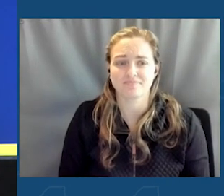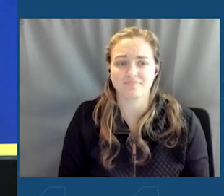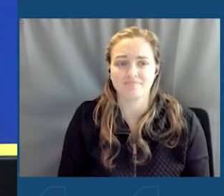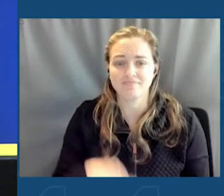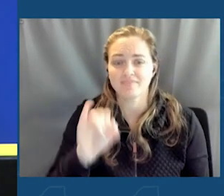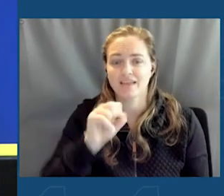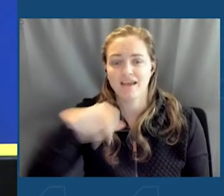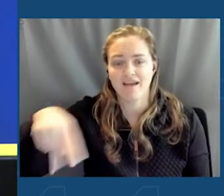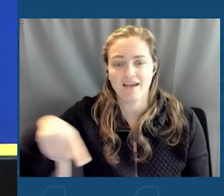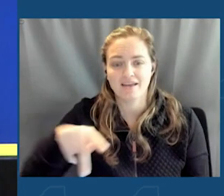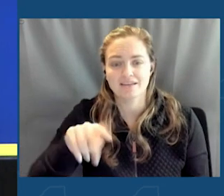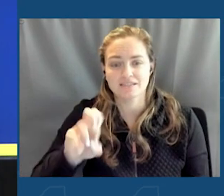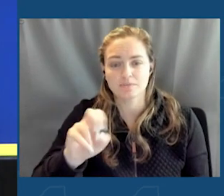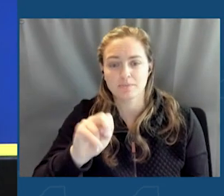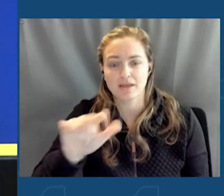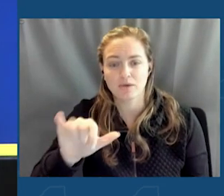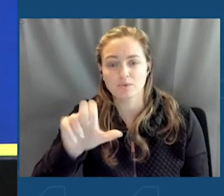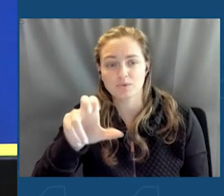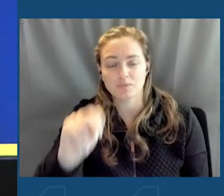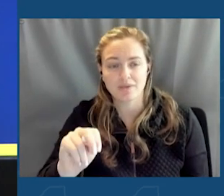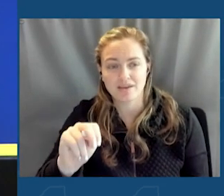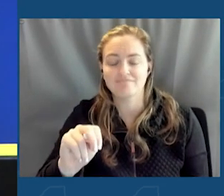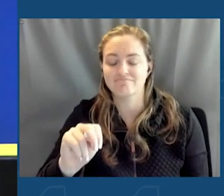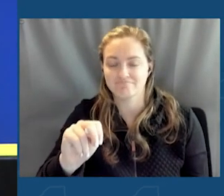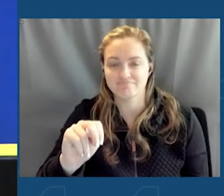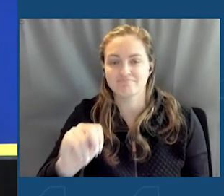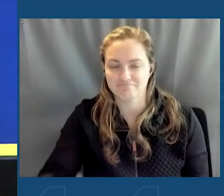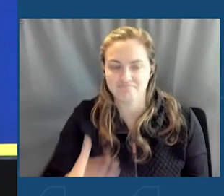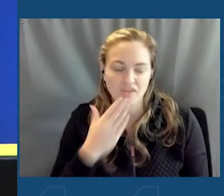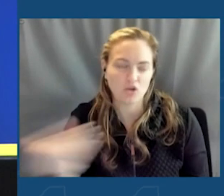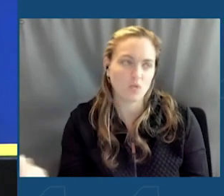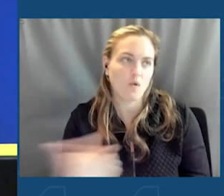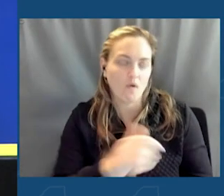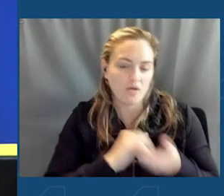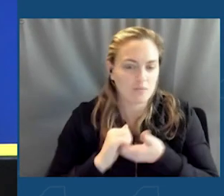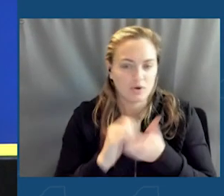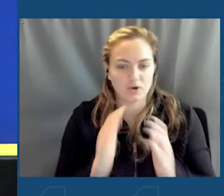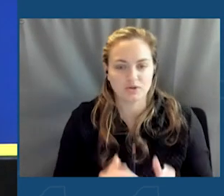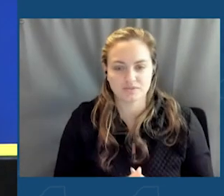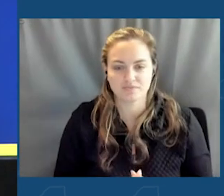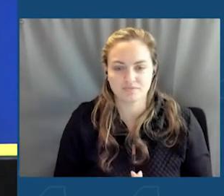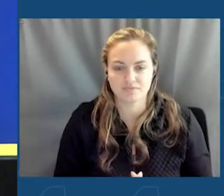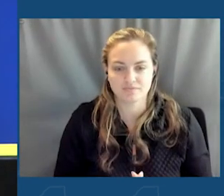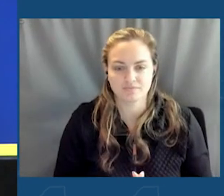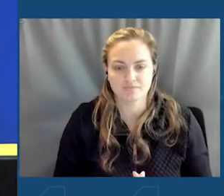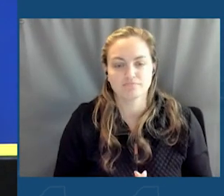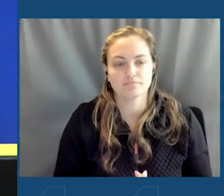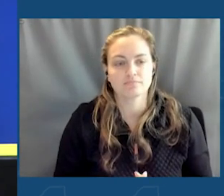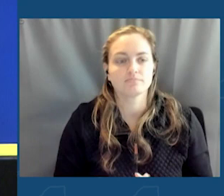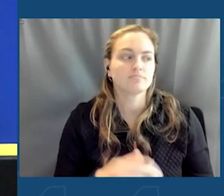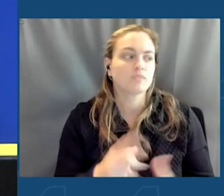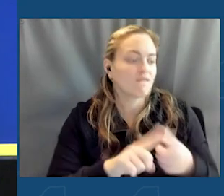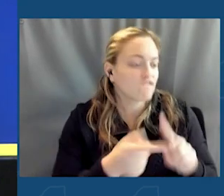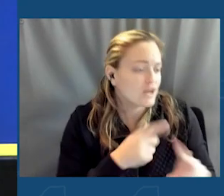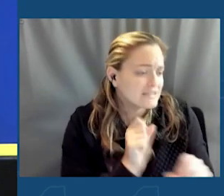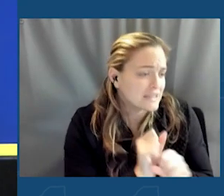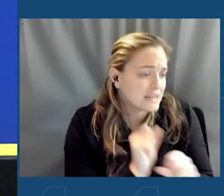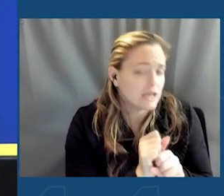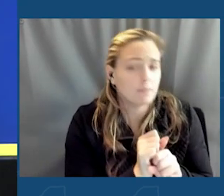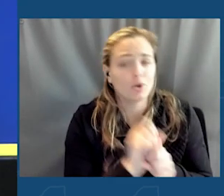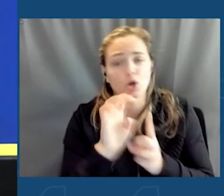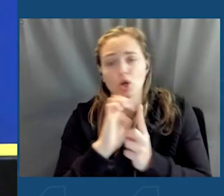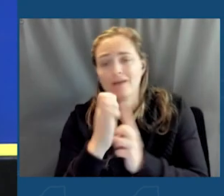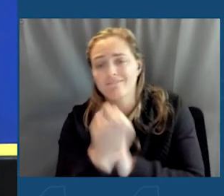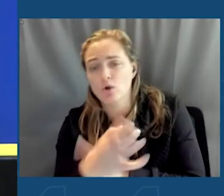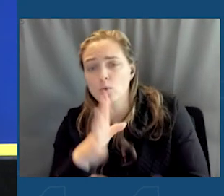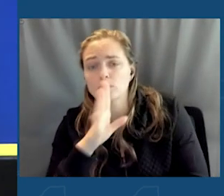Councilman Jorge Guadron. Thank you to all of our partners here. To our friends in labor and the environment who are going to be speaking in